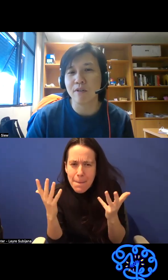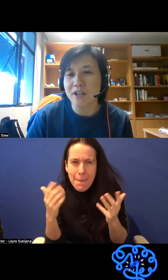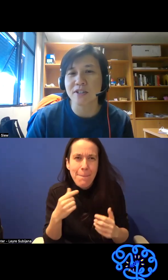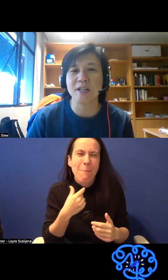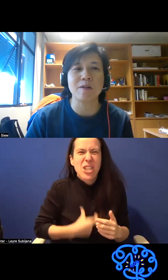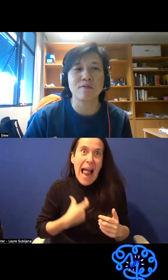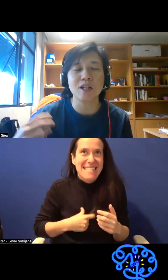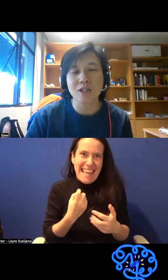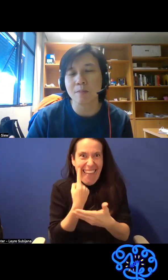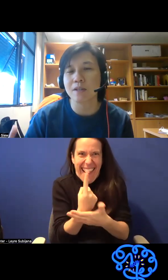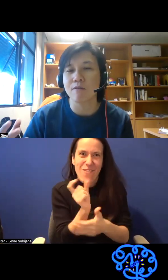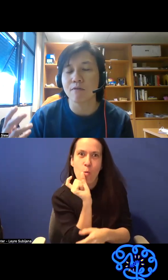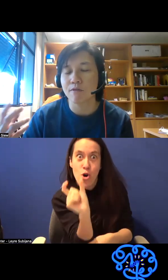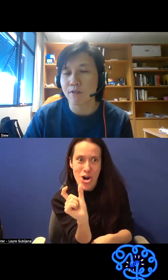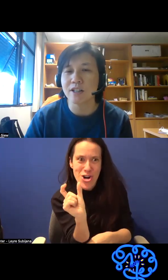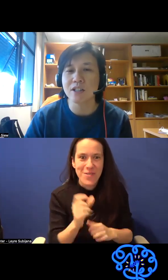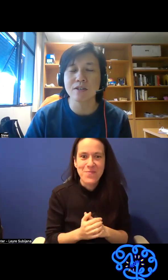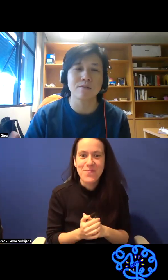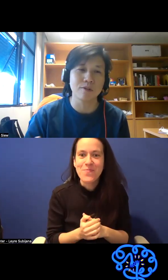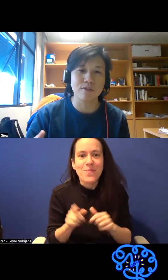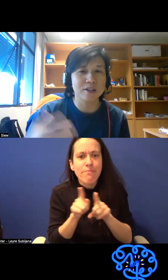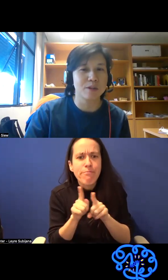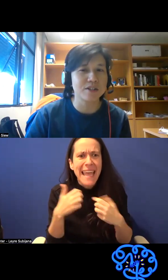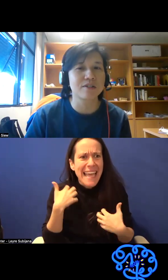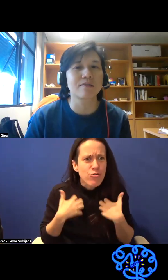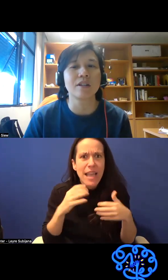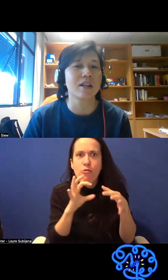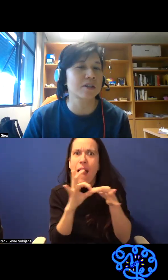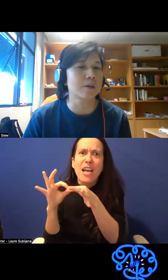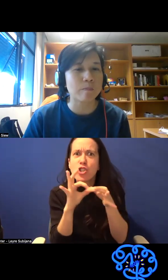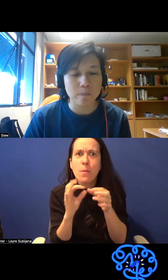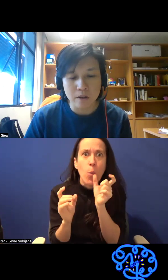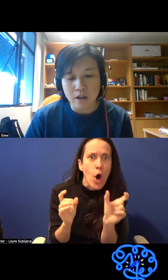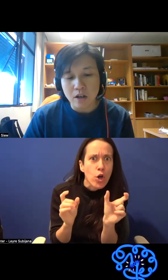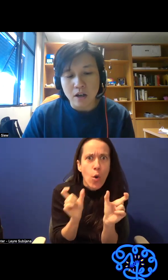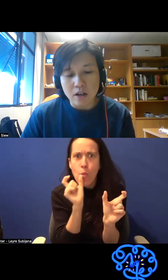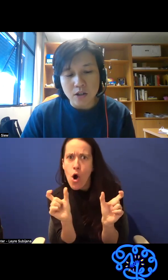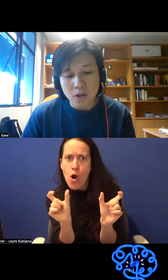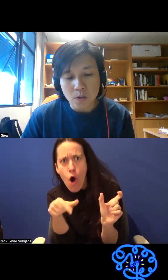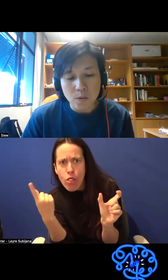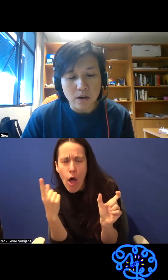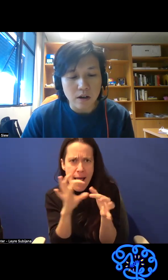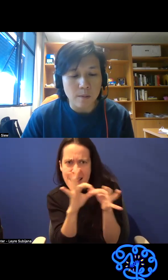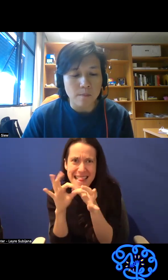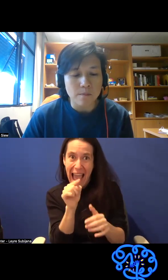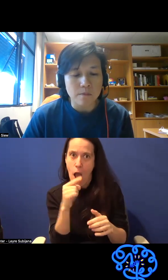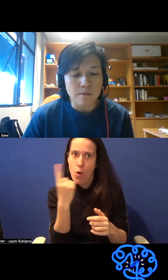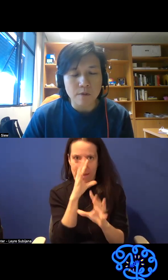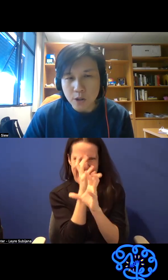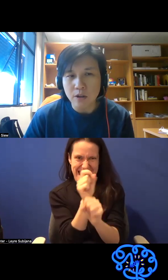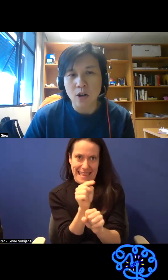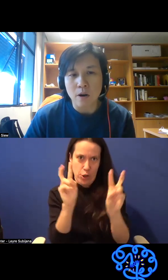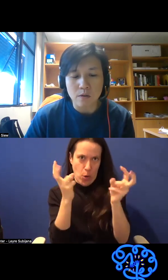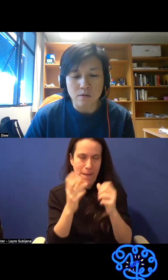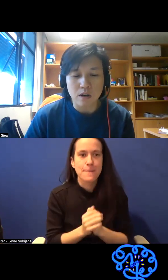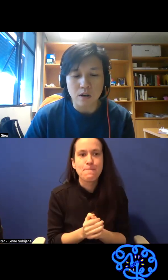have very interesting relationships and friends with other words in the lexicon. So we